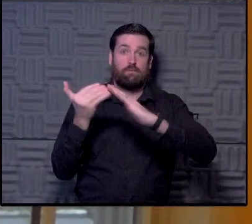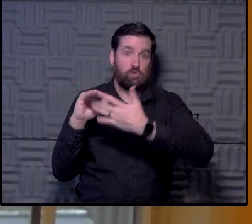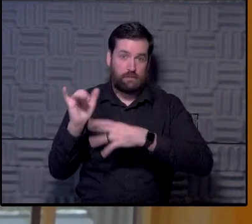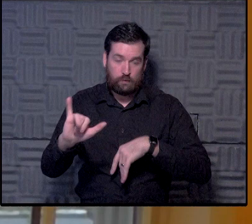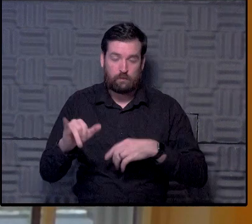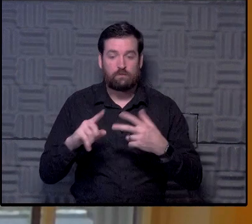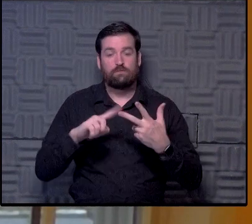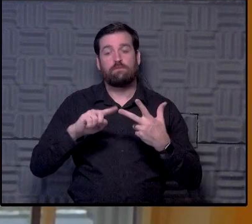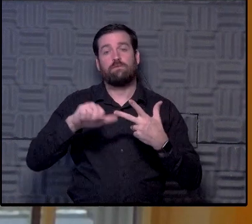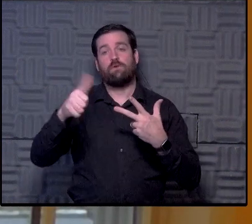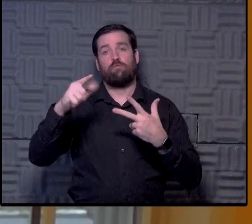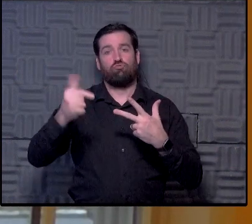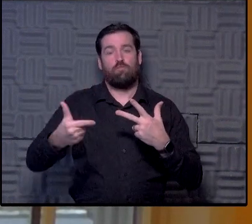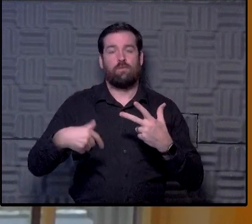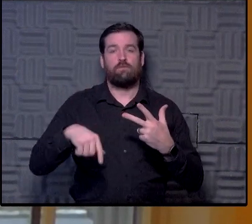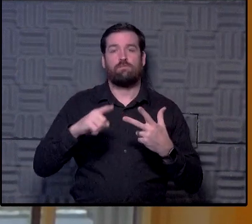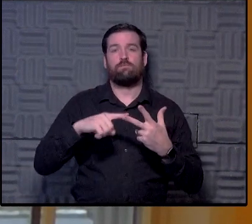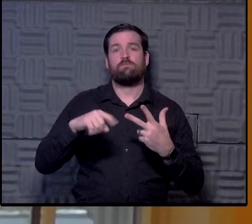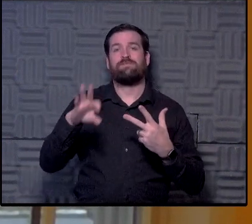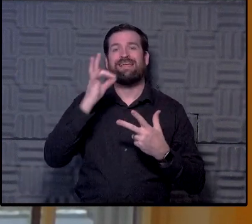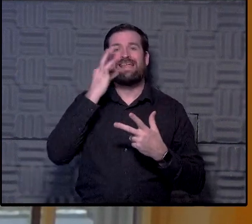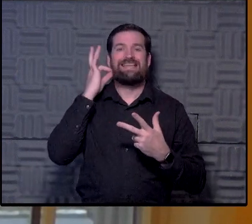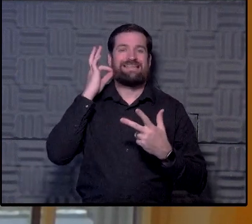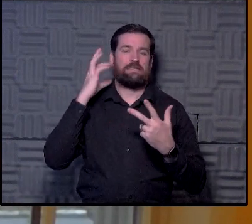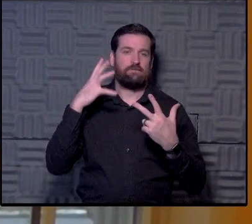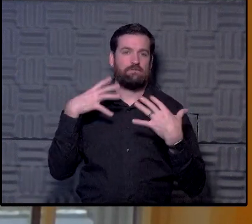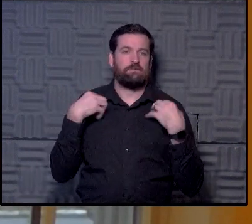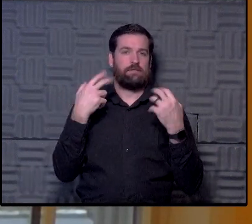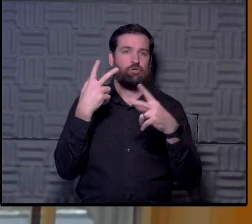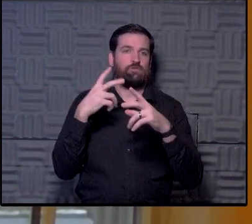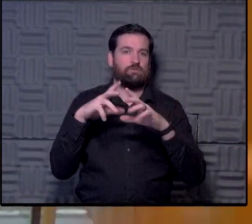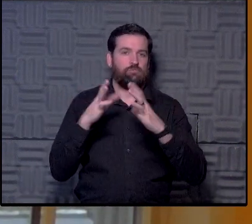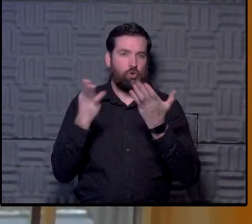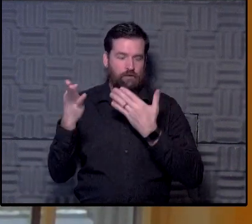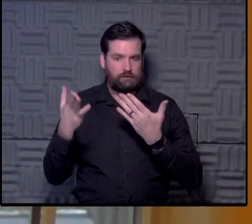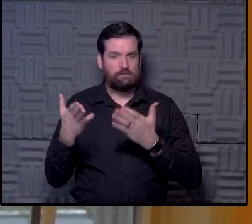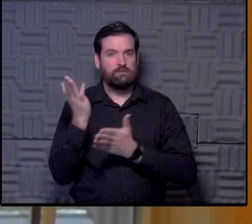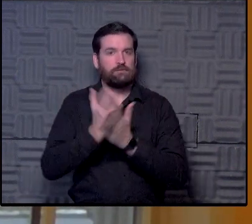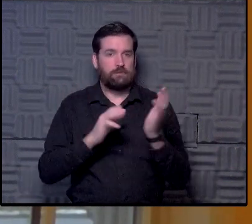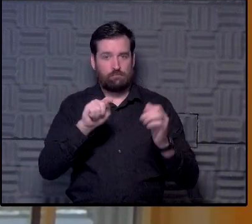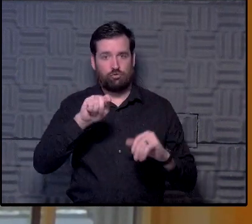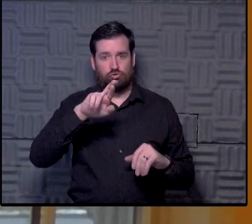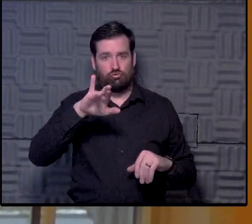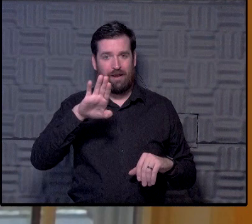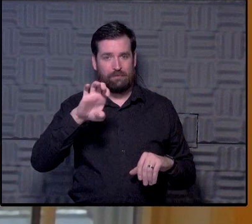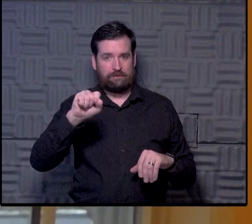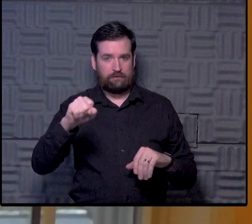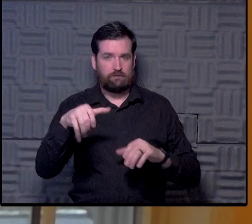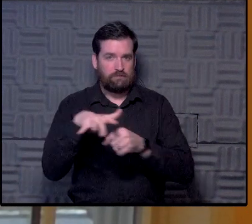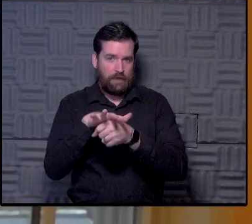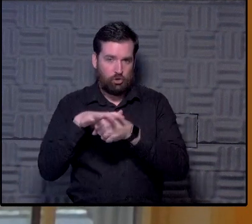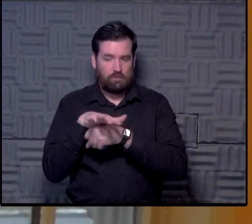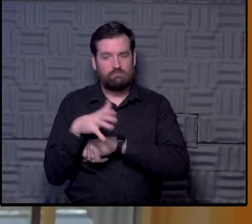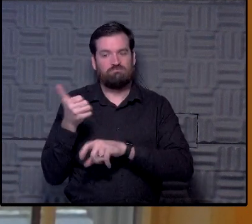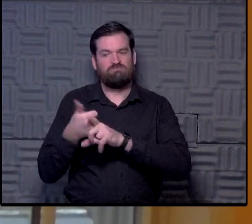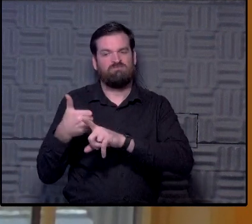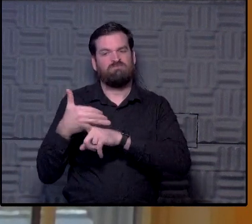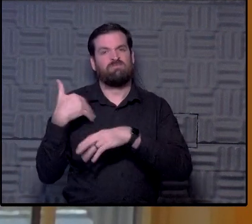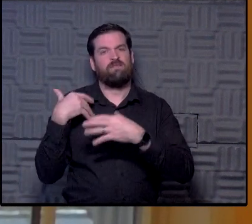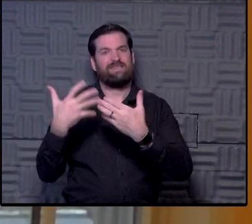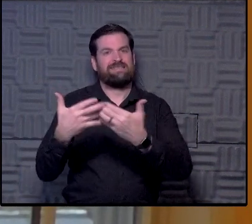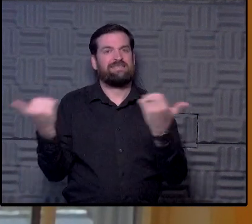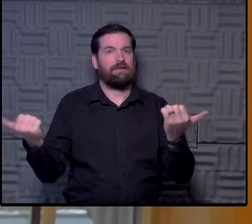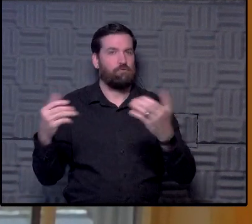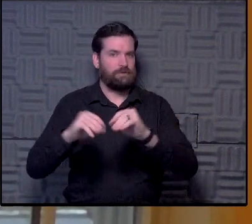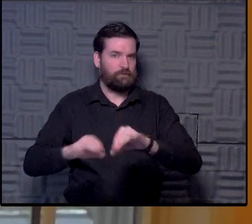then the other group I want to mention is the Indian Health Service. And we do have some tribes in the area. And so they also have sort of a separate